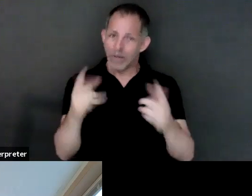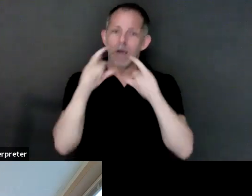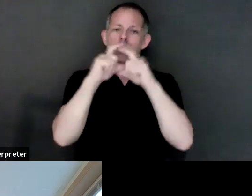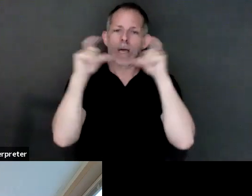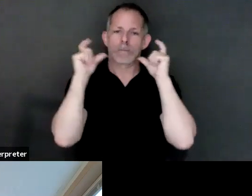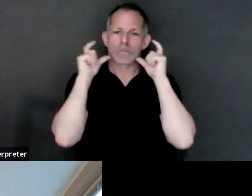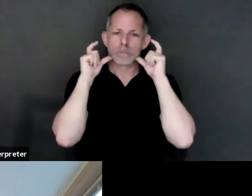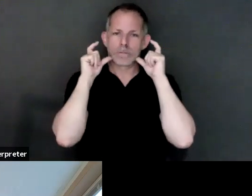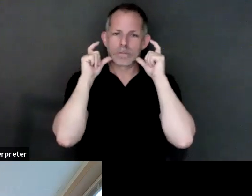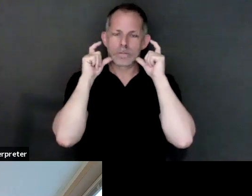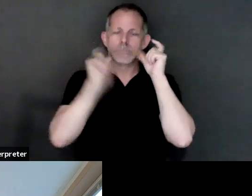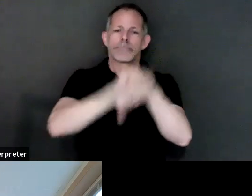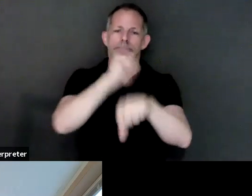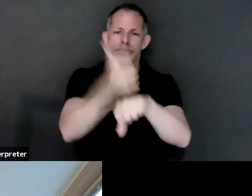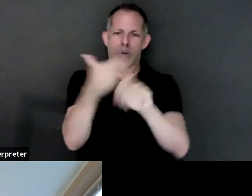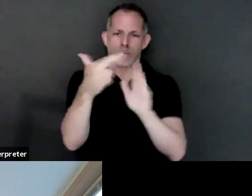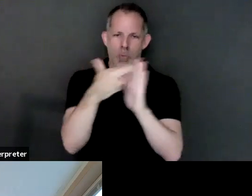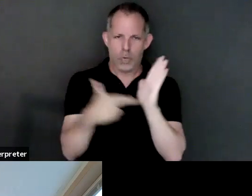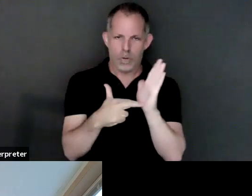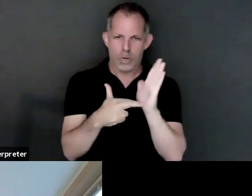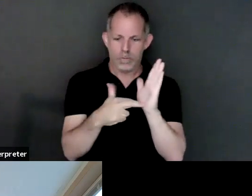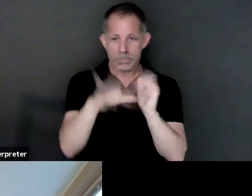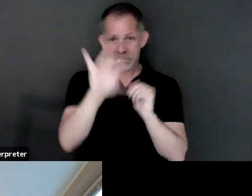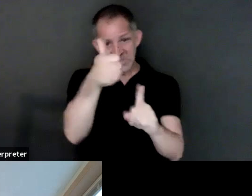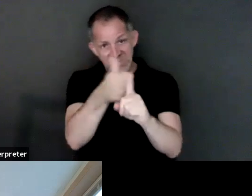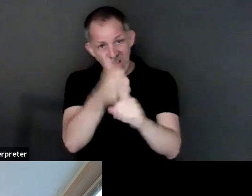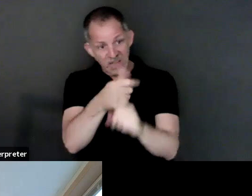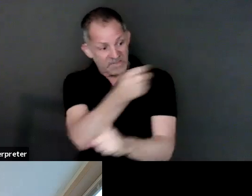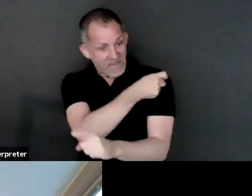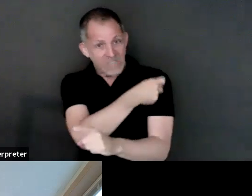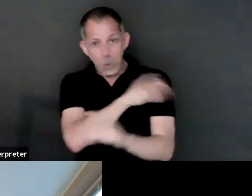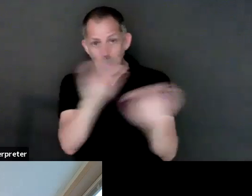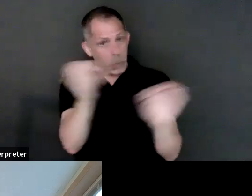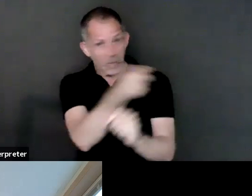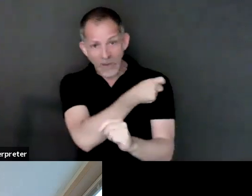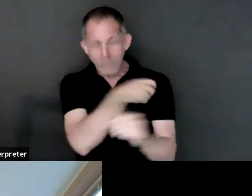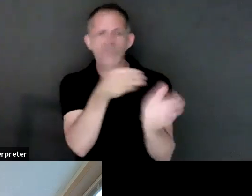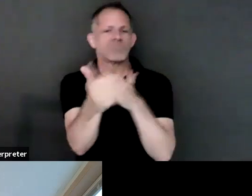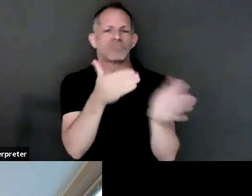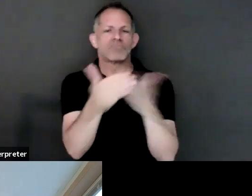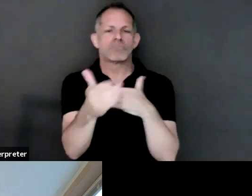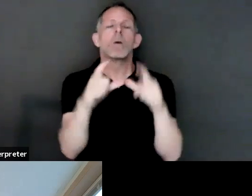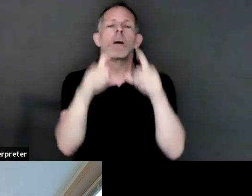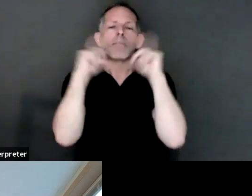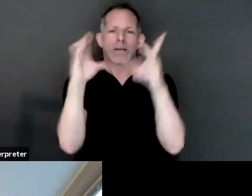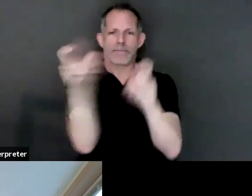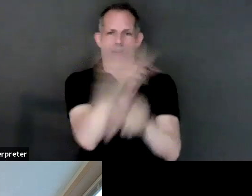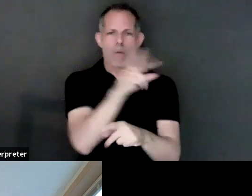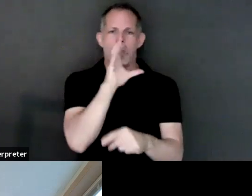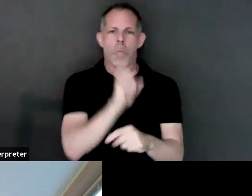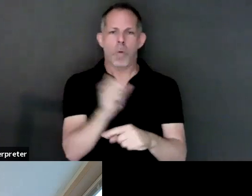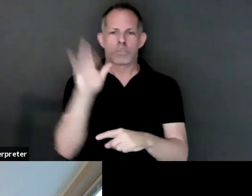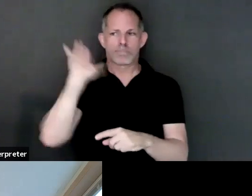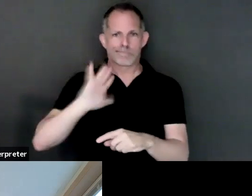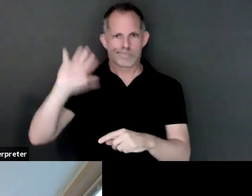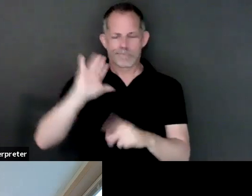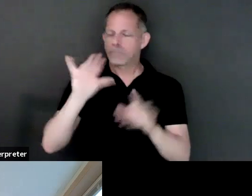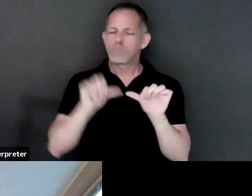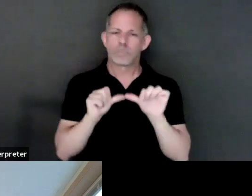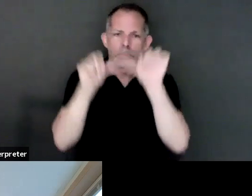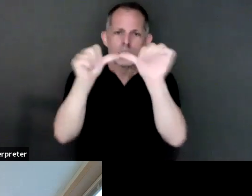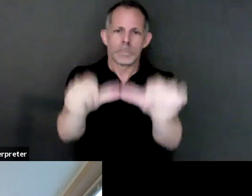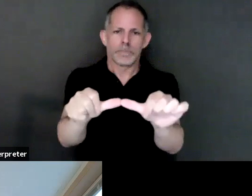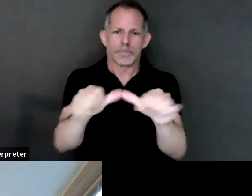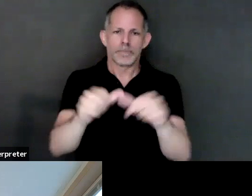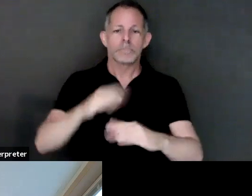We need to do everything we can to slow down transmission and prevent the need for more painful restrictions that would be needed